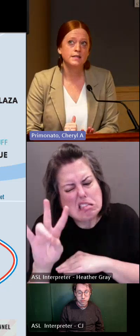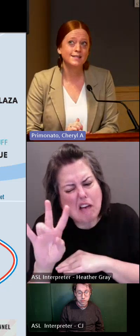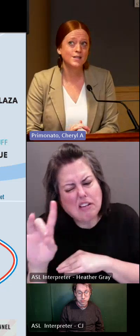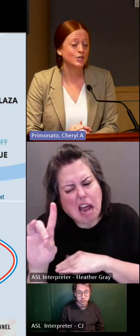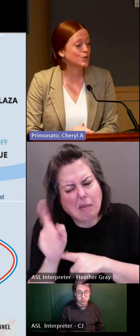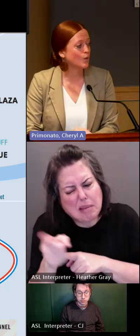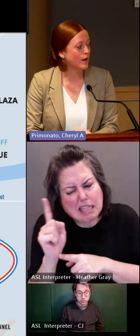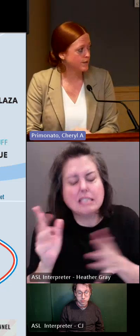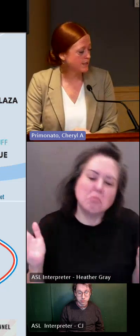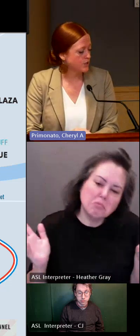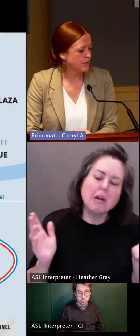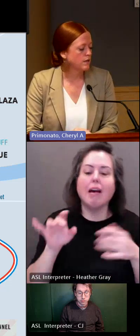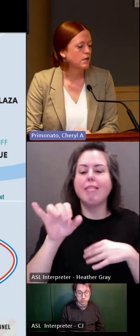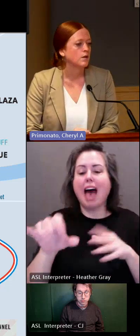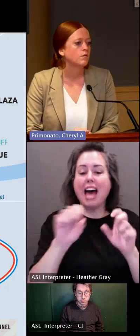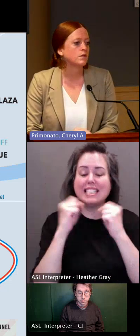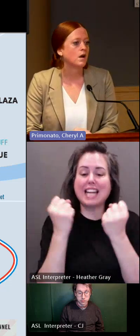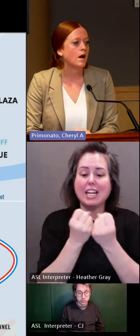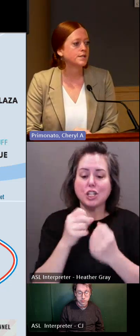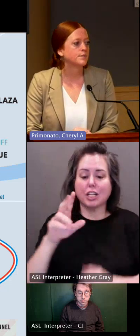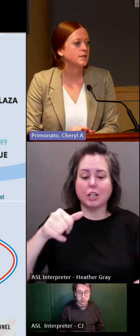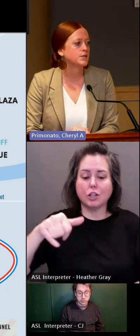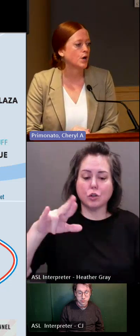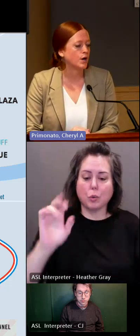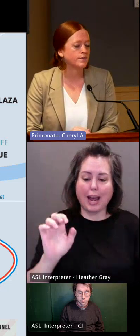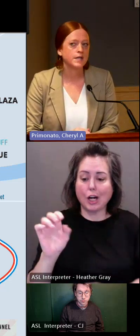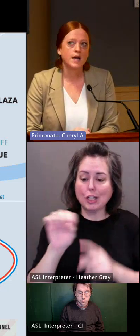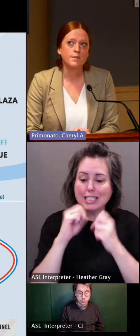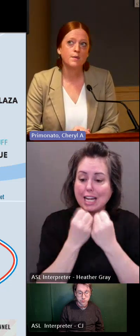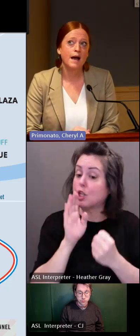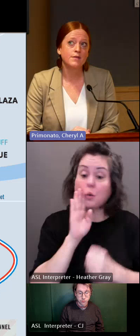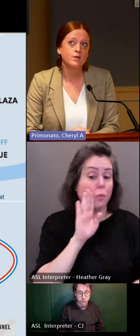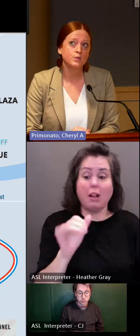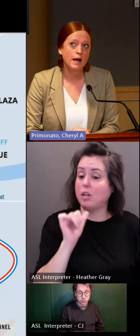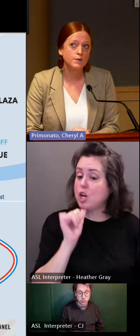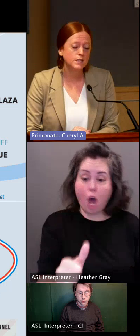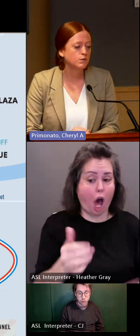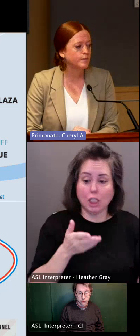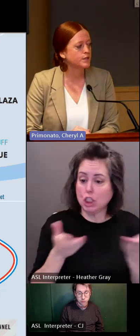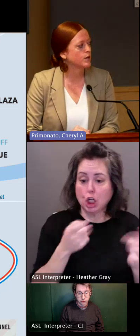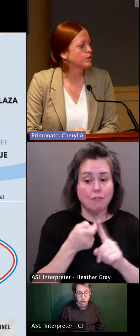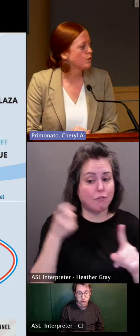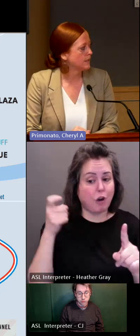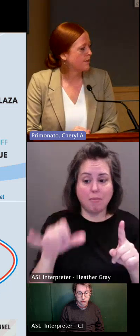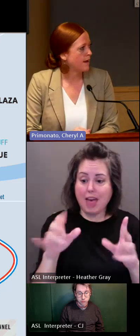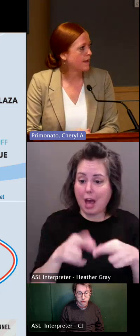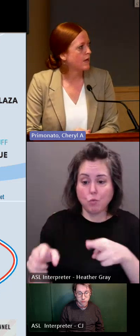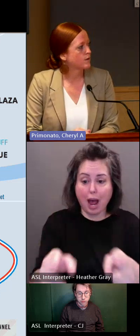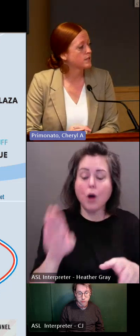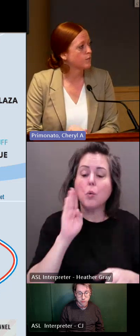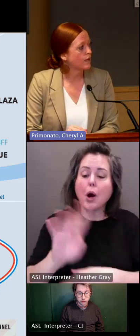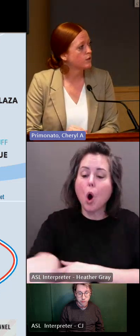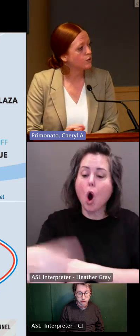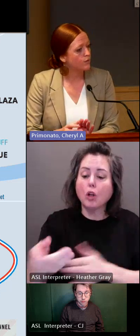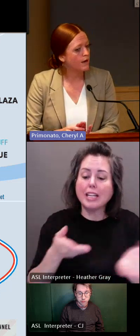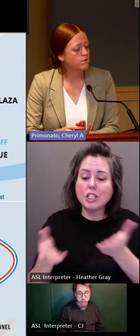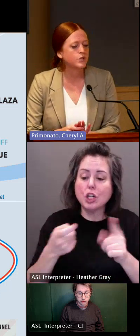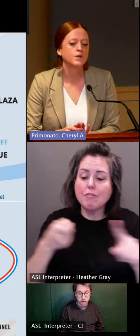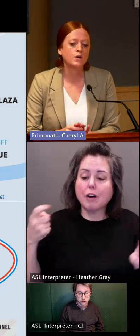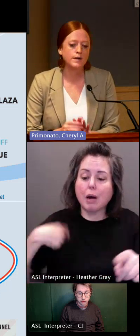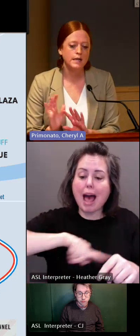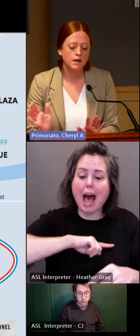And the Station Square station will not be served by those routes. It will be served only by our subway